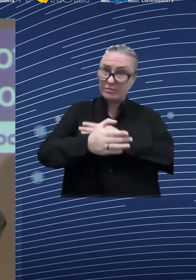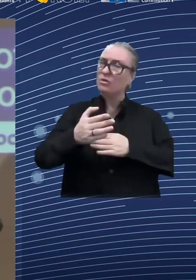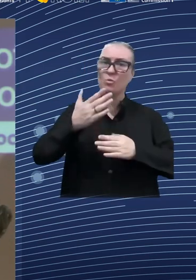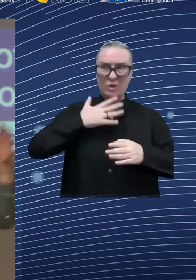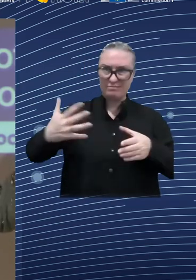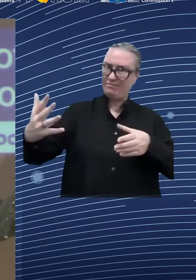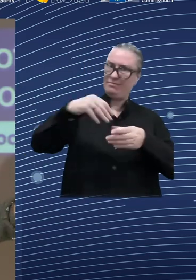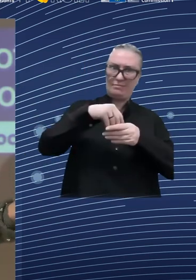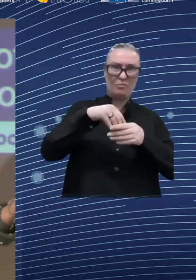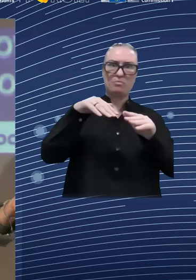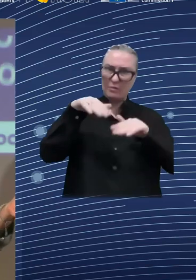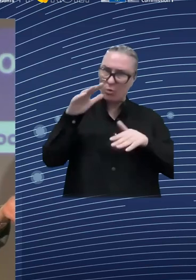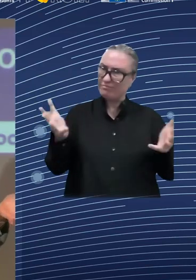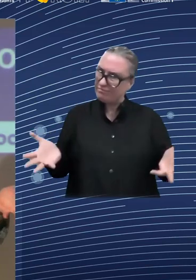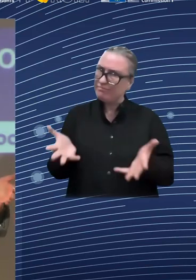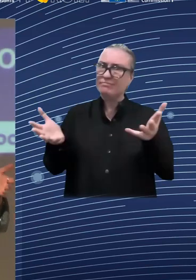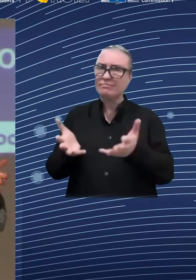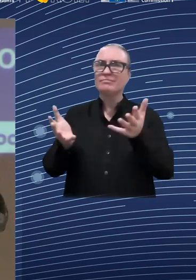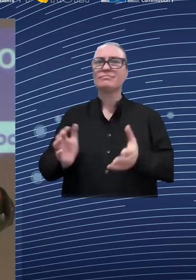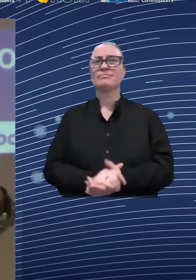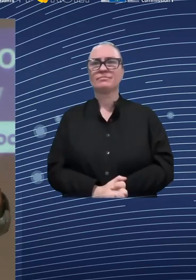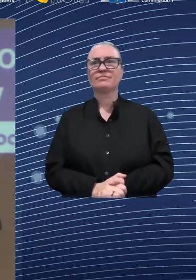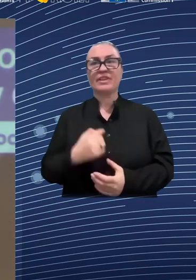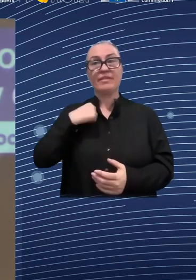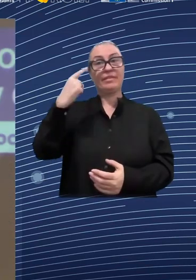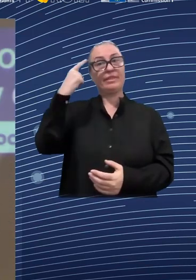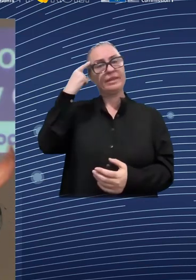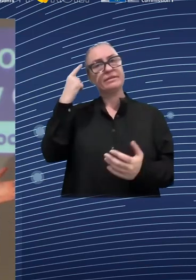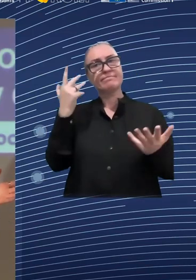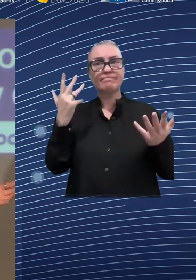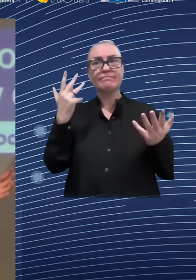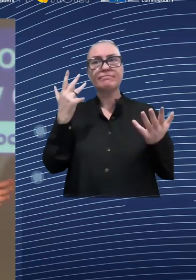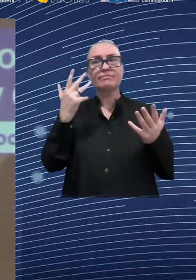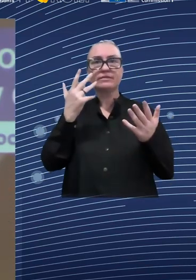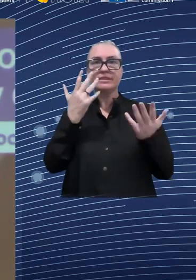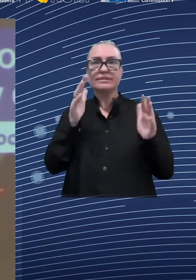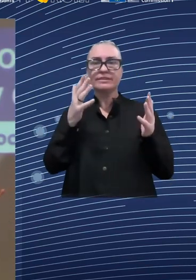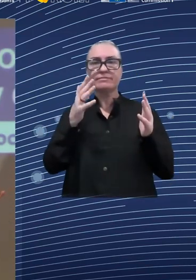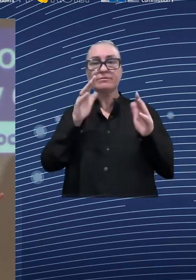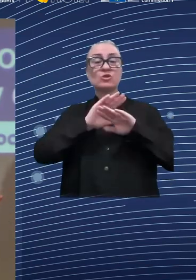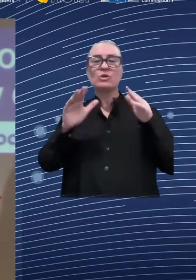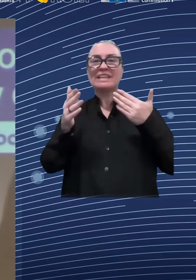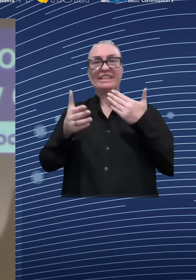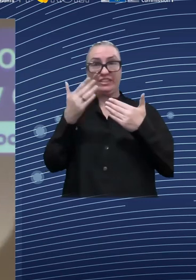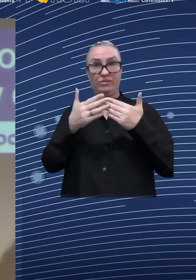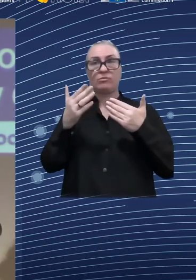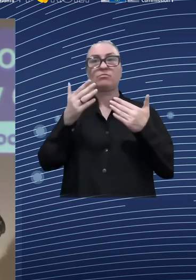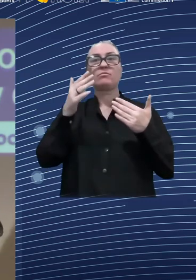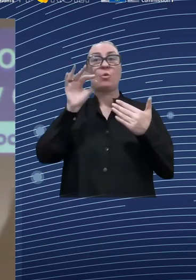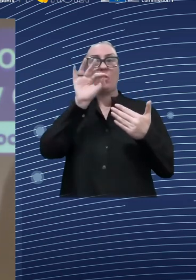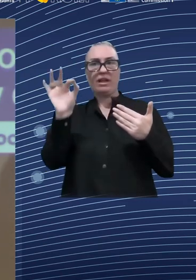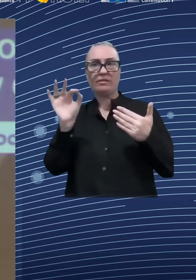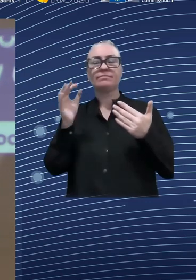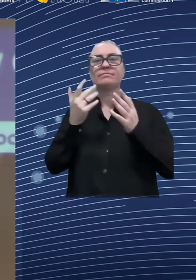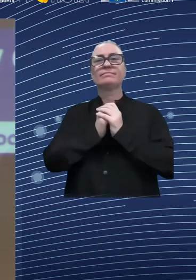we have this whole bunch of digital skills. And I don't want to say like everything's solved because these kids are at schools. We don't have